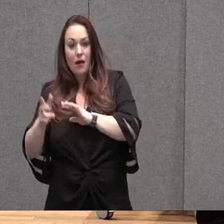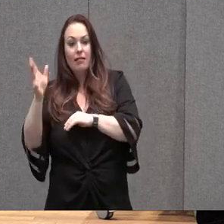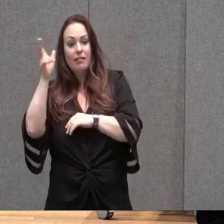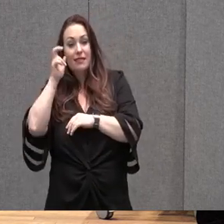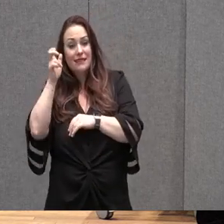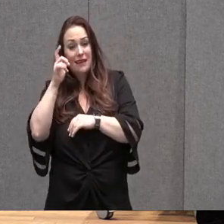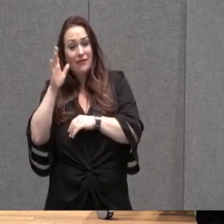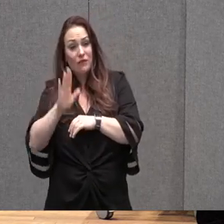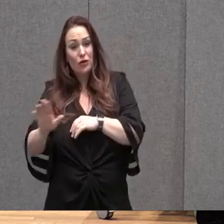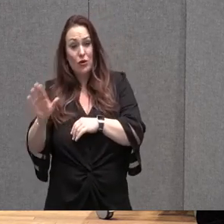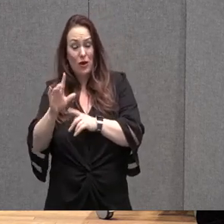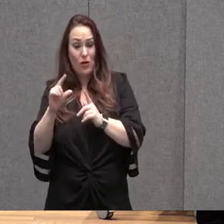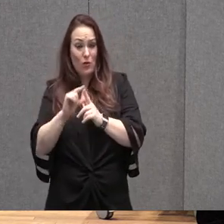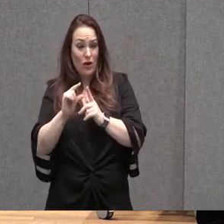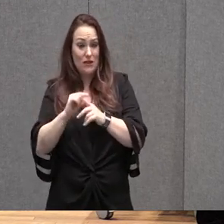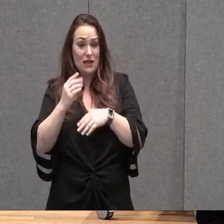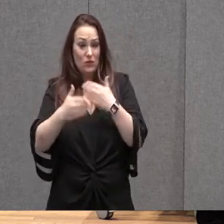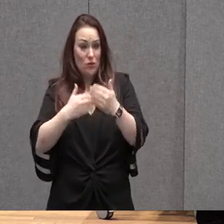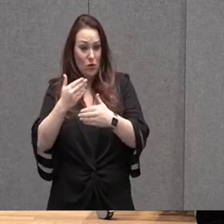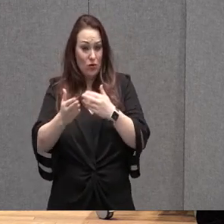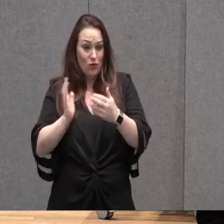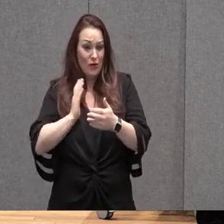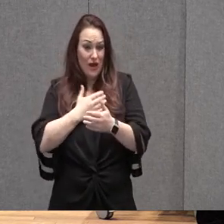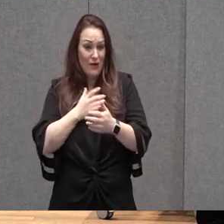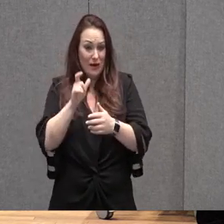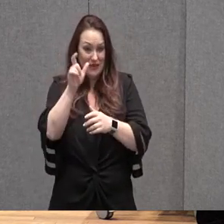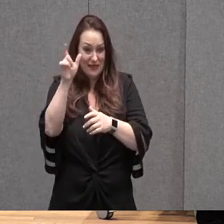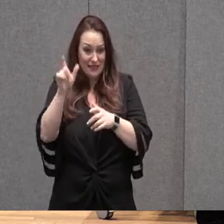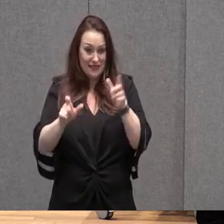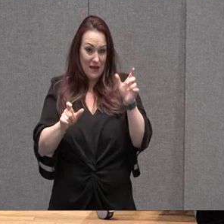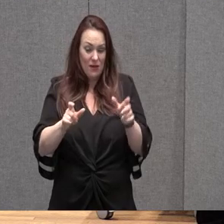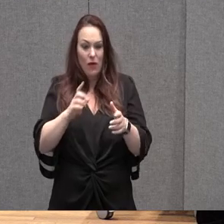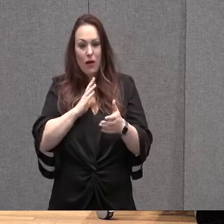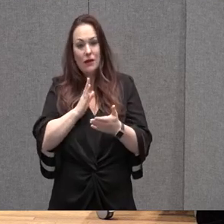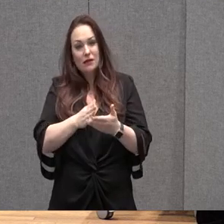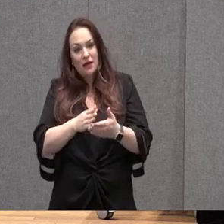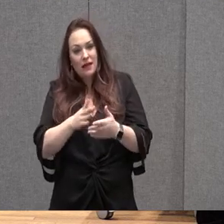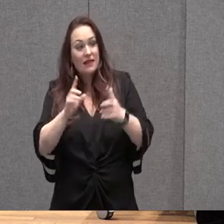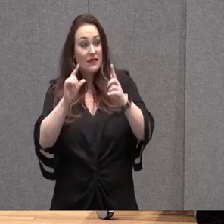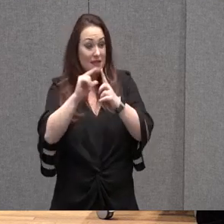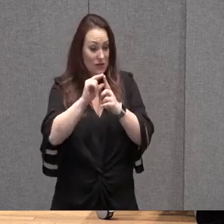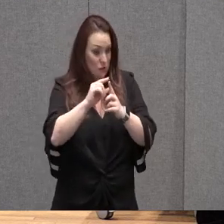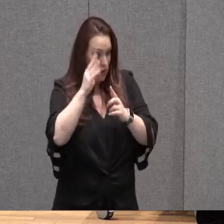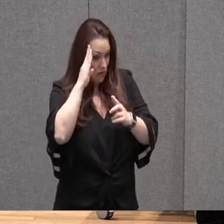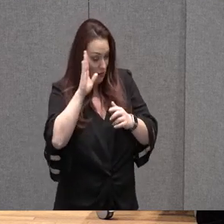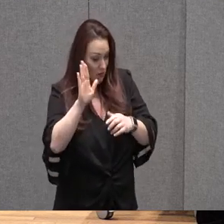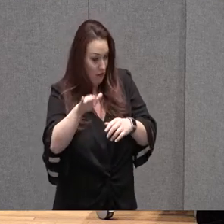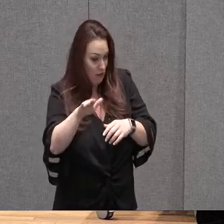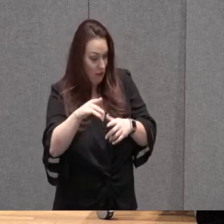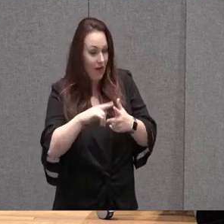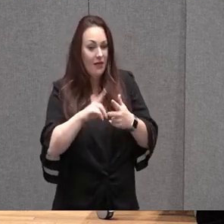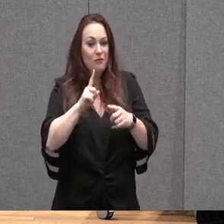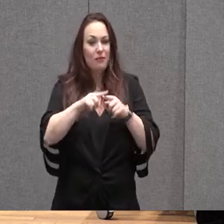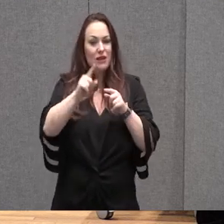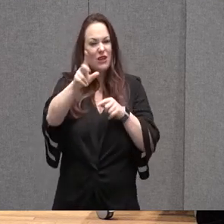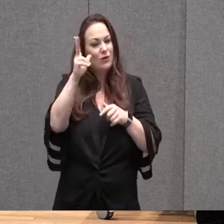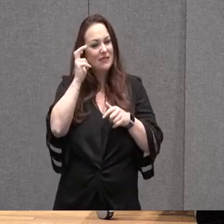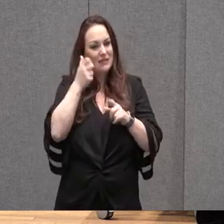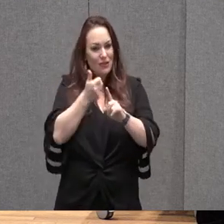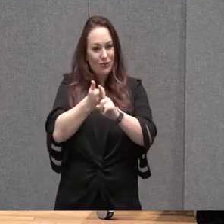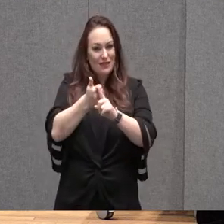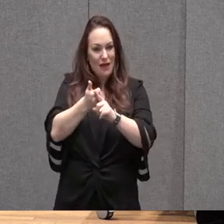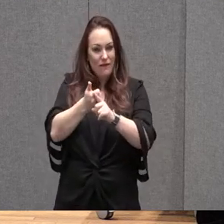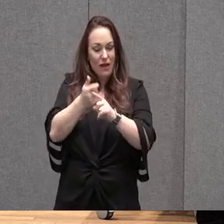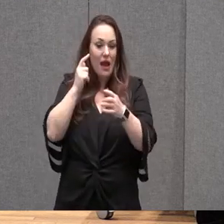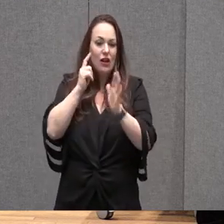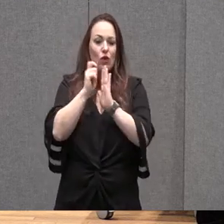these words while we go through our segment, and we'll kind of stop here and there to say, this is a word, right. But you listen for yourself and you write the